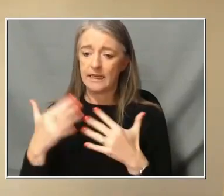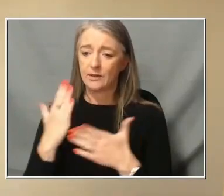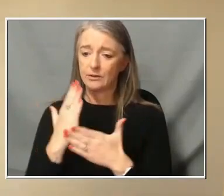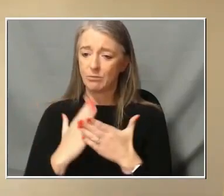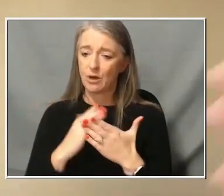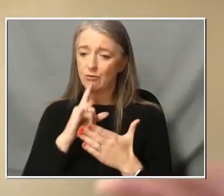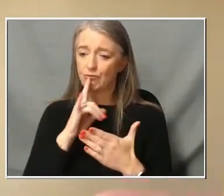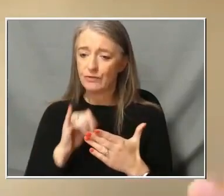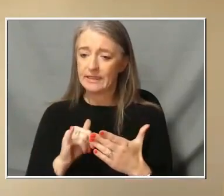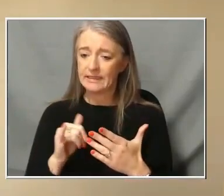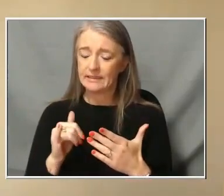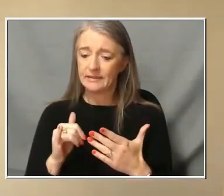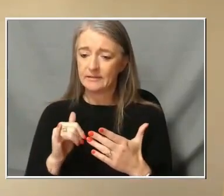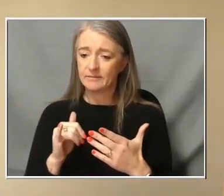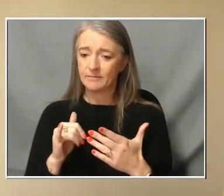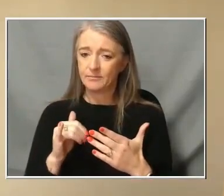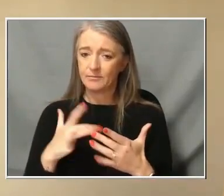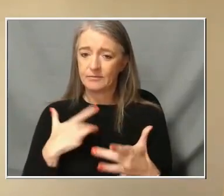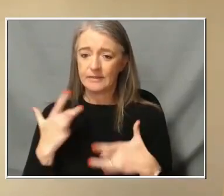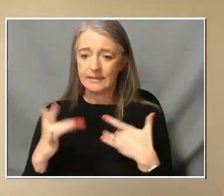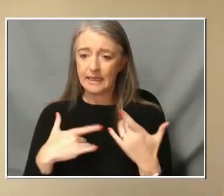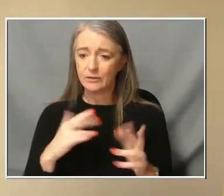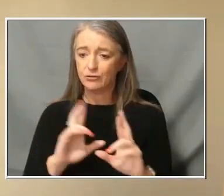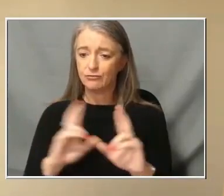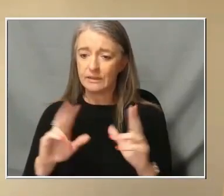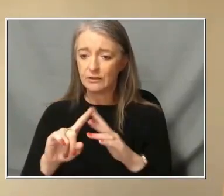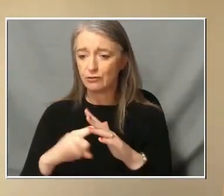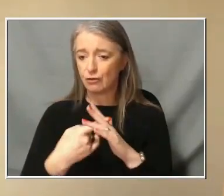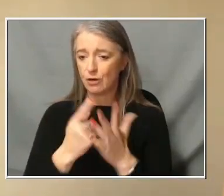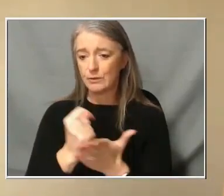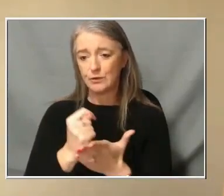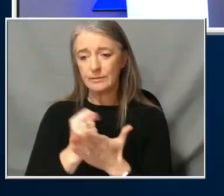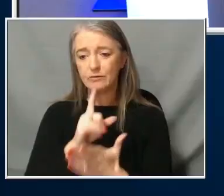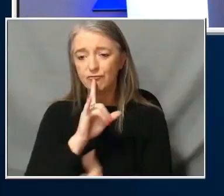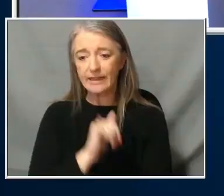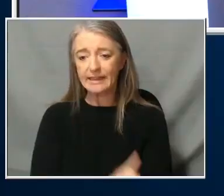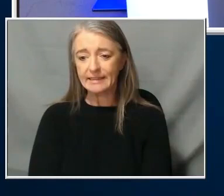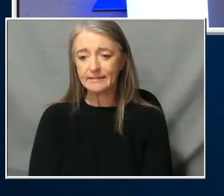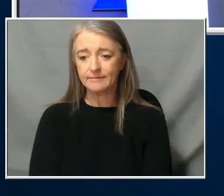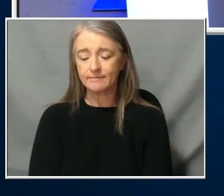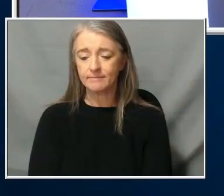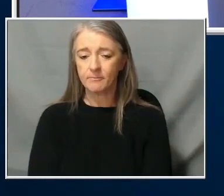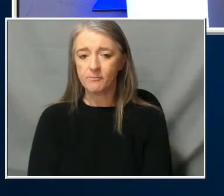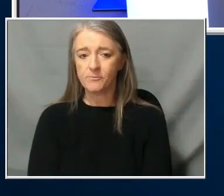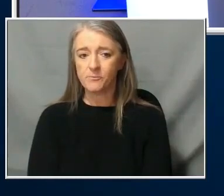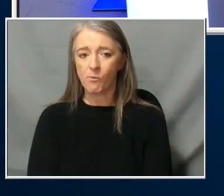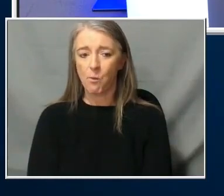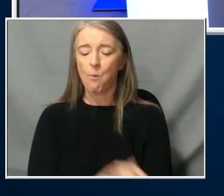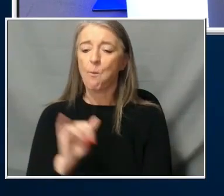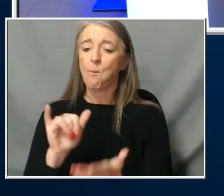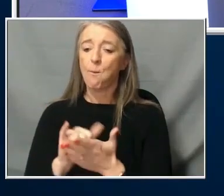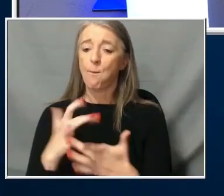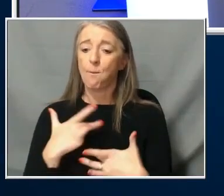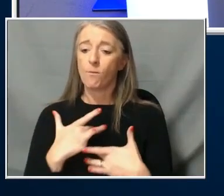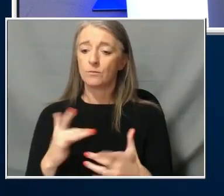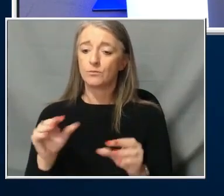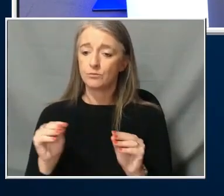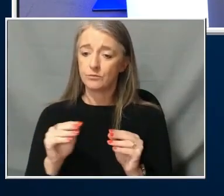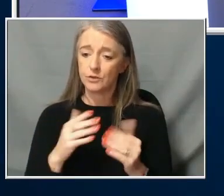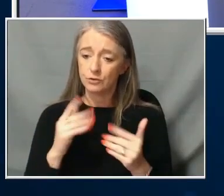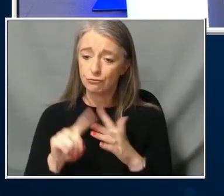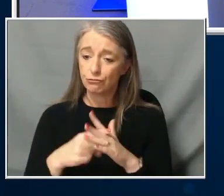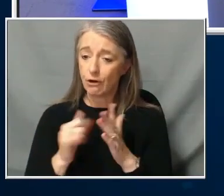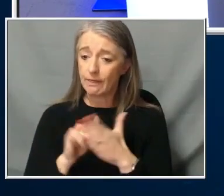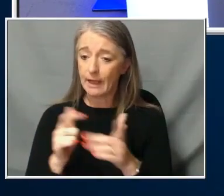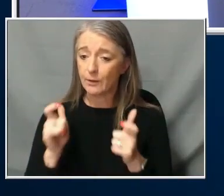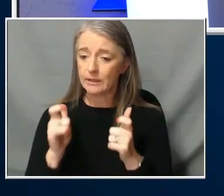was kind of almost excited to just get ready and get started with treatment. Now, is that typical to move that quickly, Dr. Ashcraft?